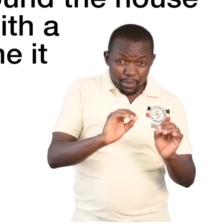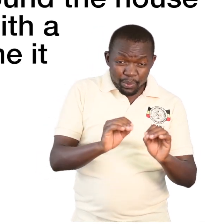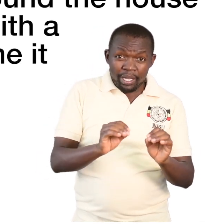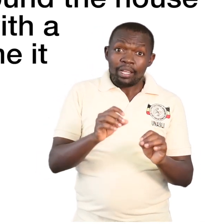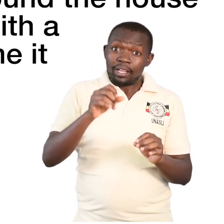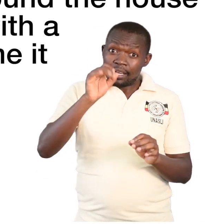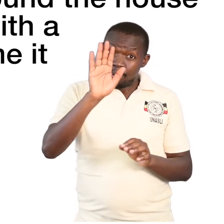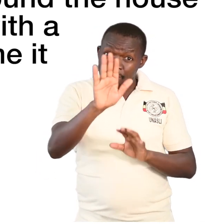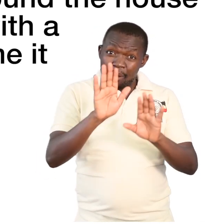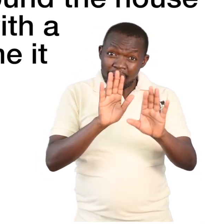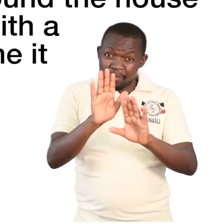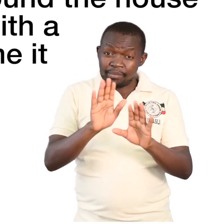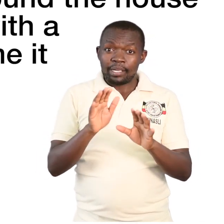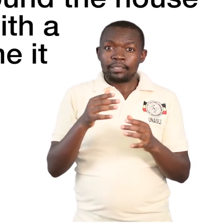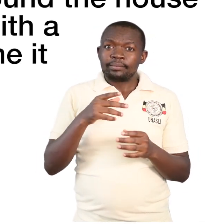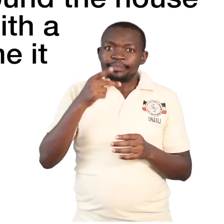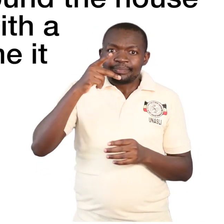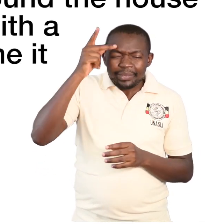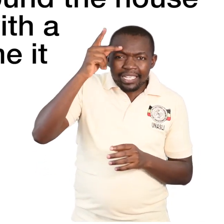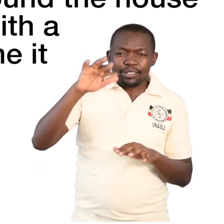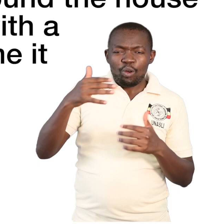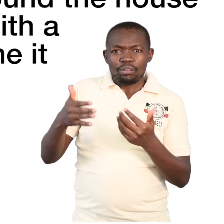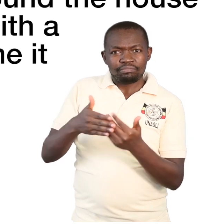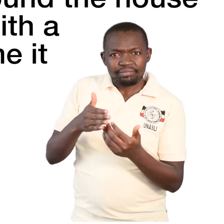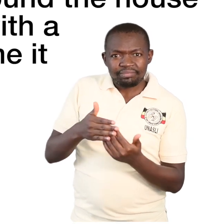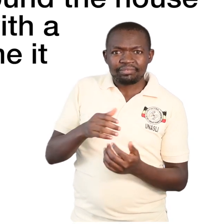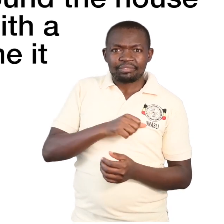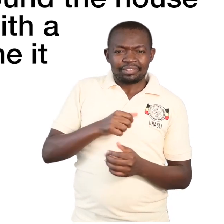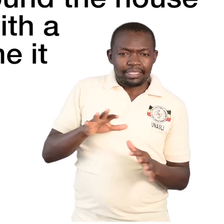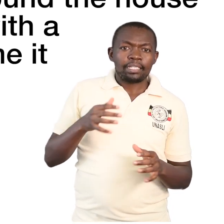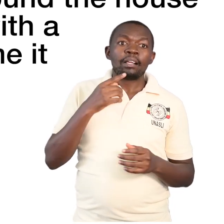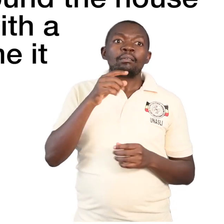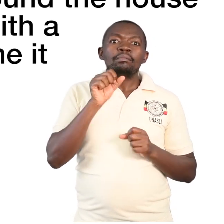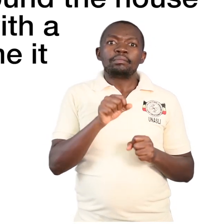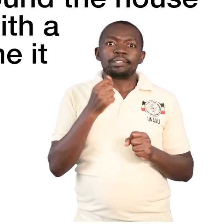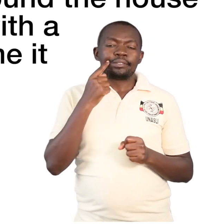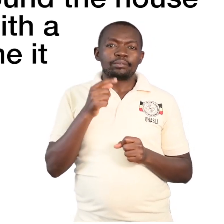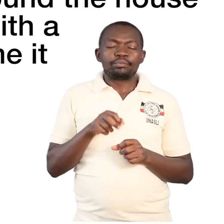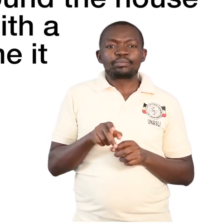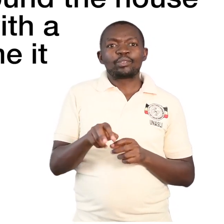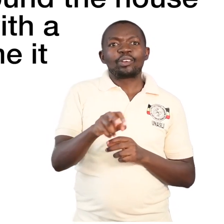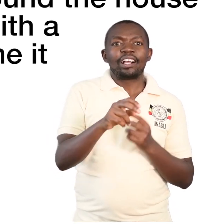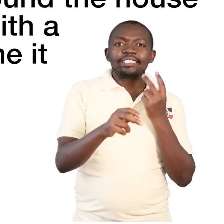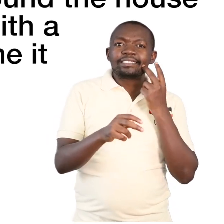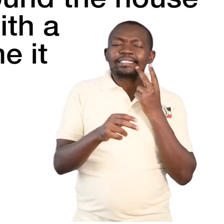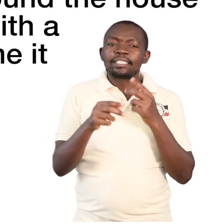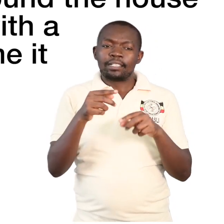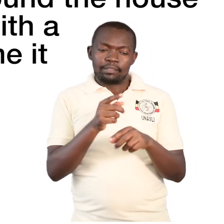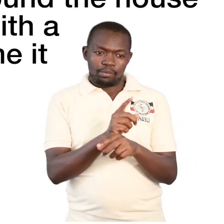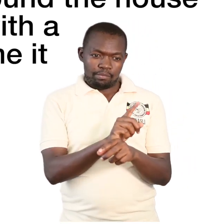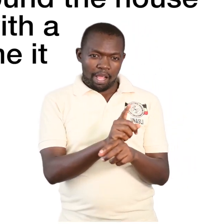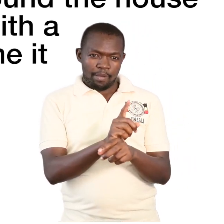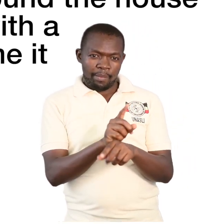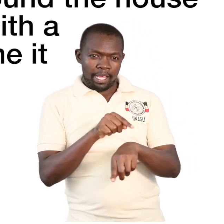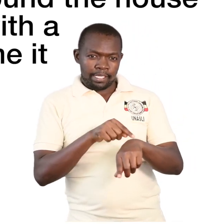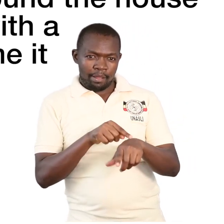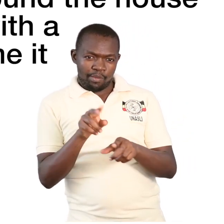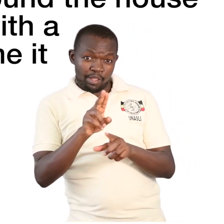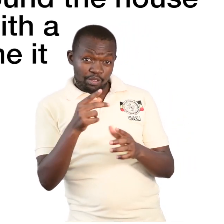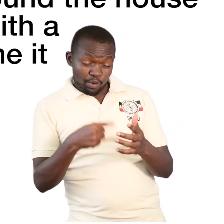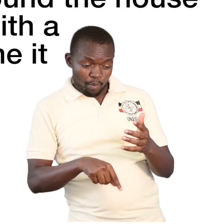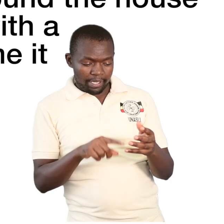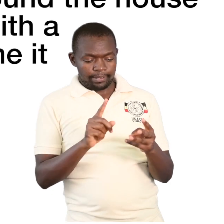you can move along with them while you note down the time they are using. That is procedure number